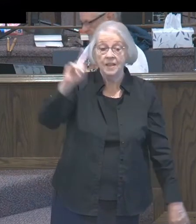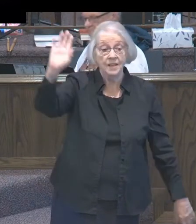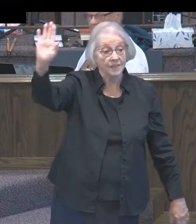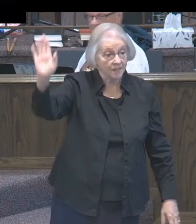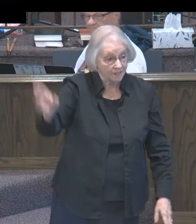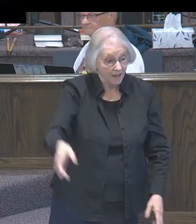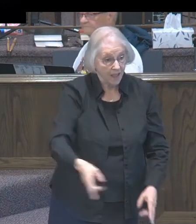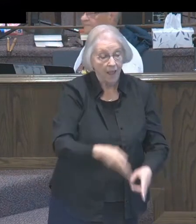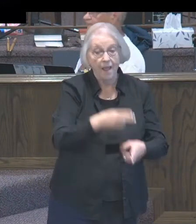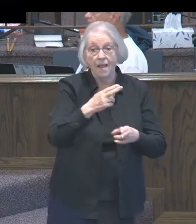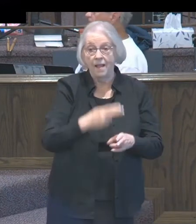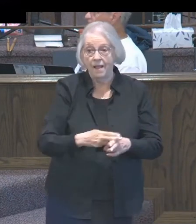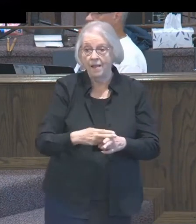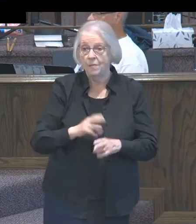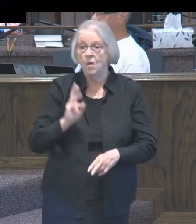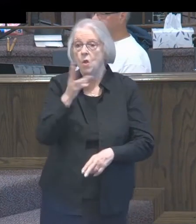is